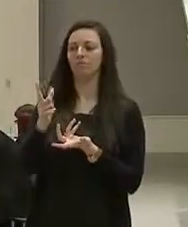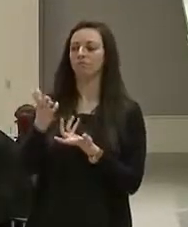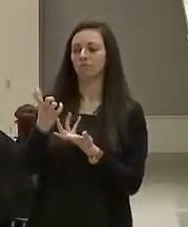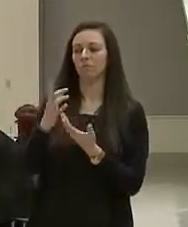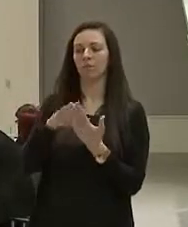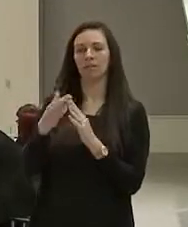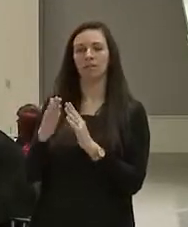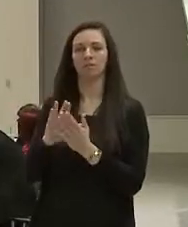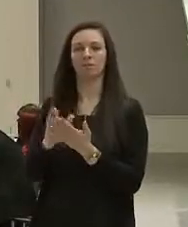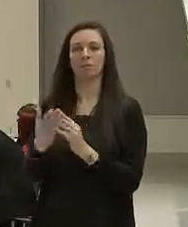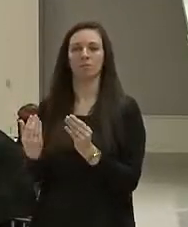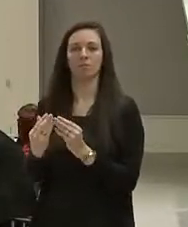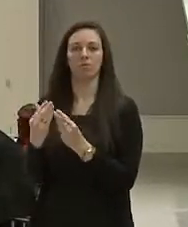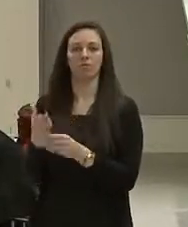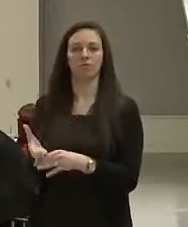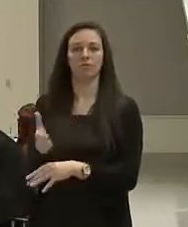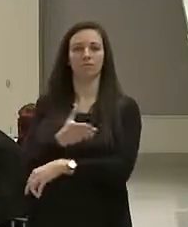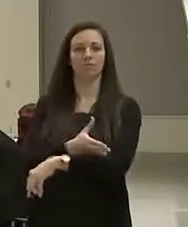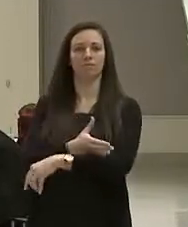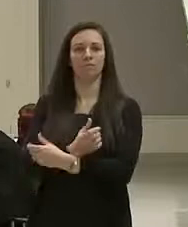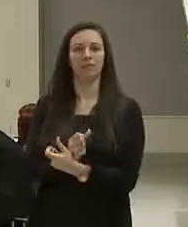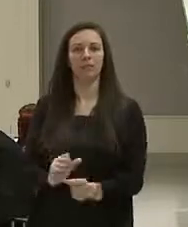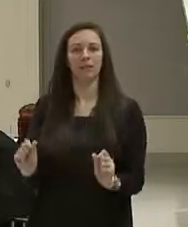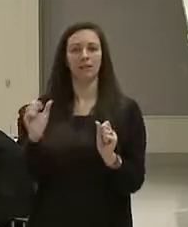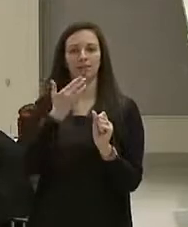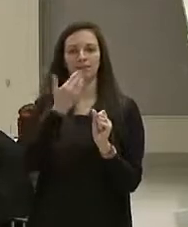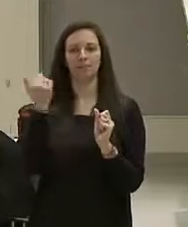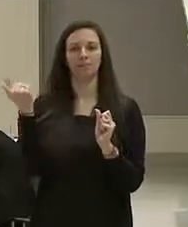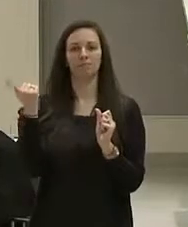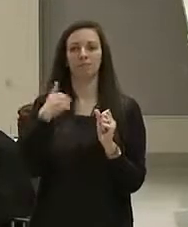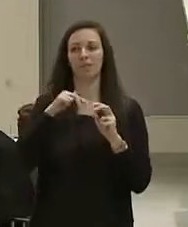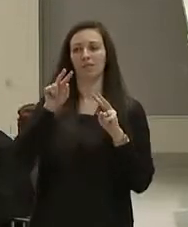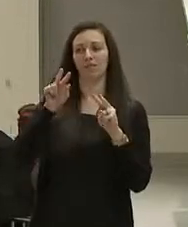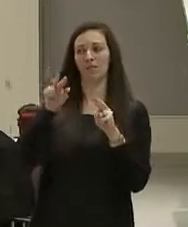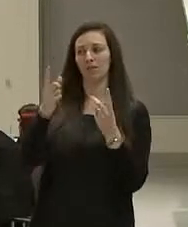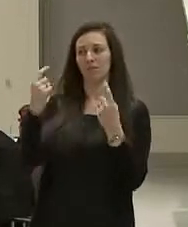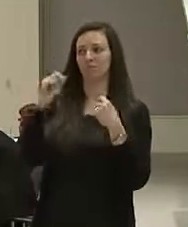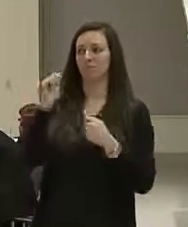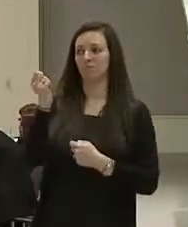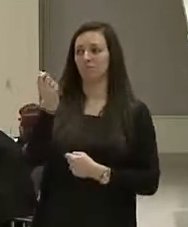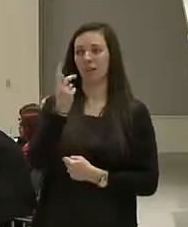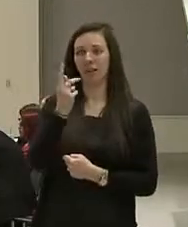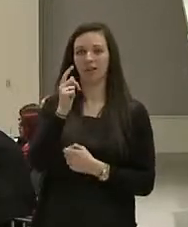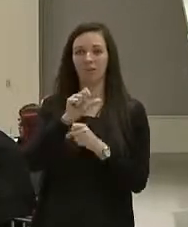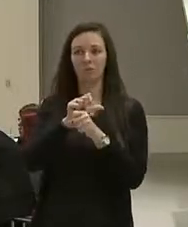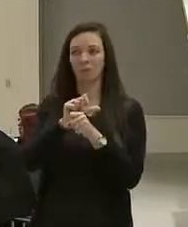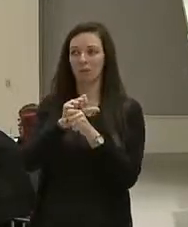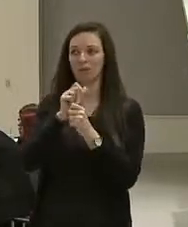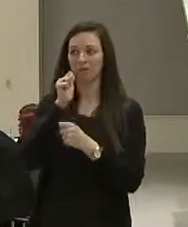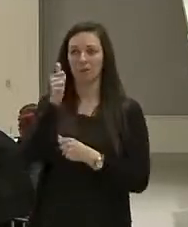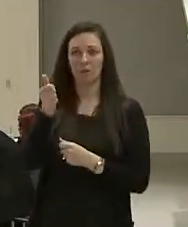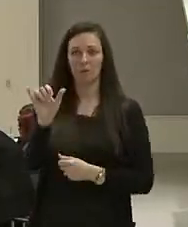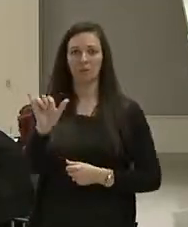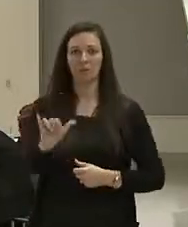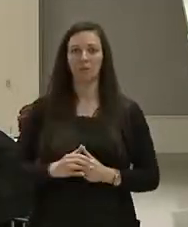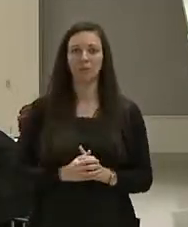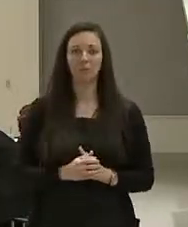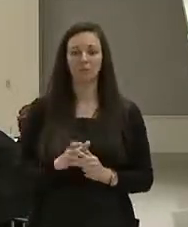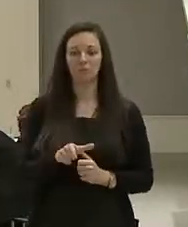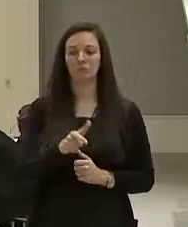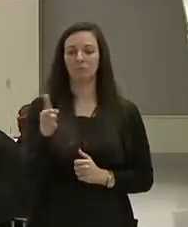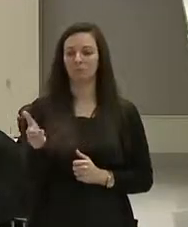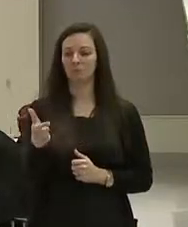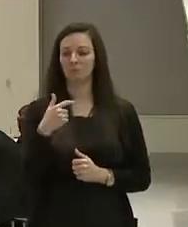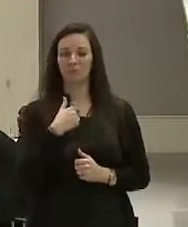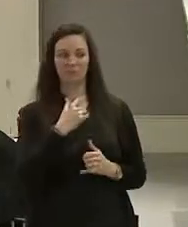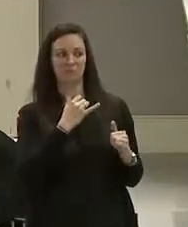better. So I look forward to coming back and working with the rest of you tomorrow morning. Connie Rice? Ditto to